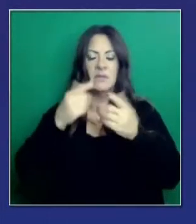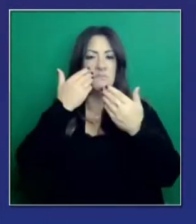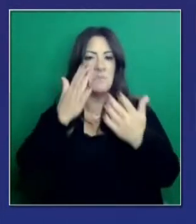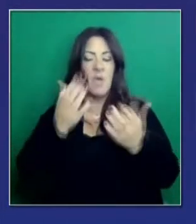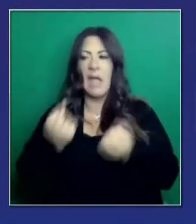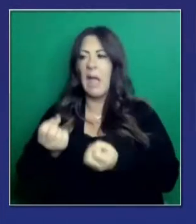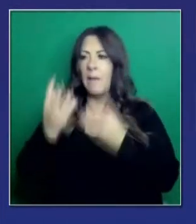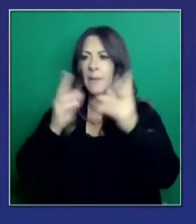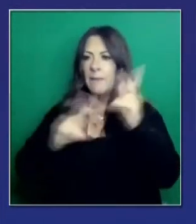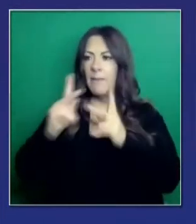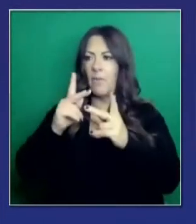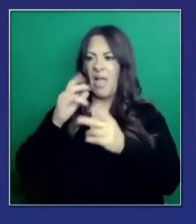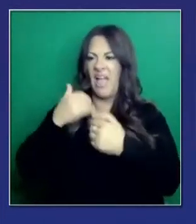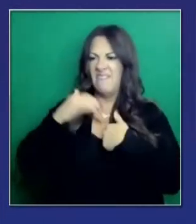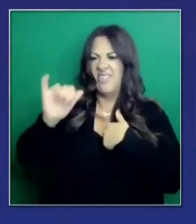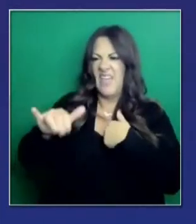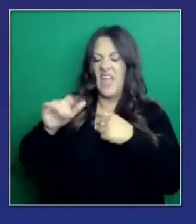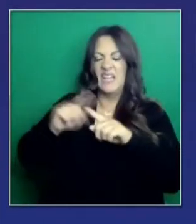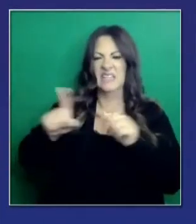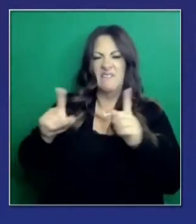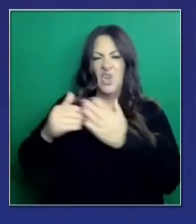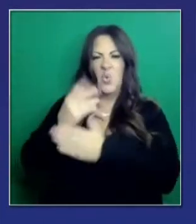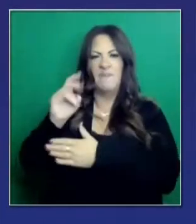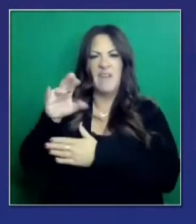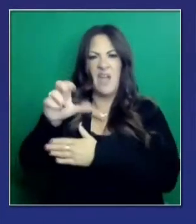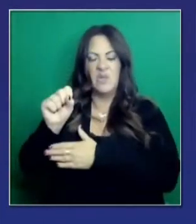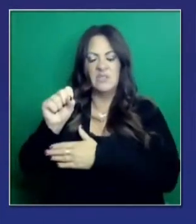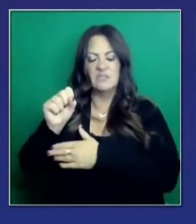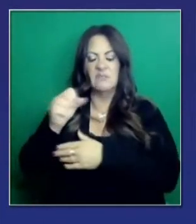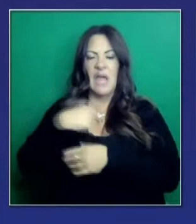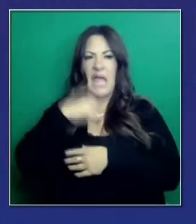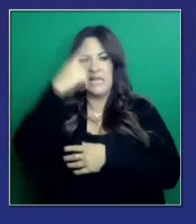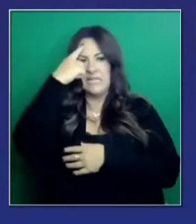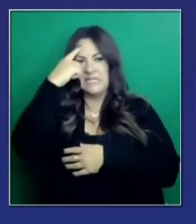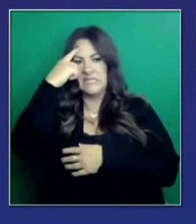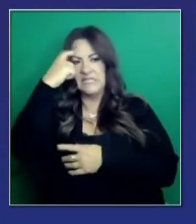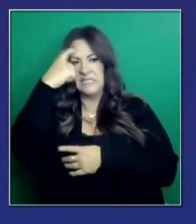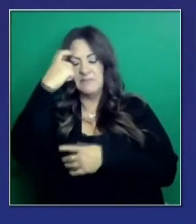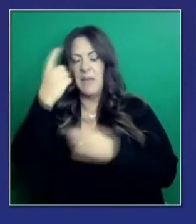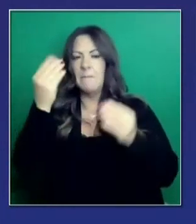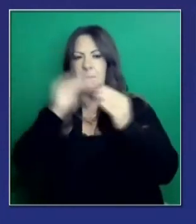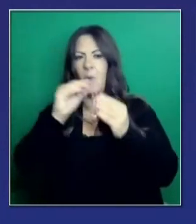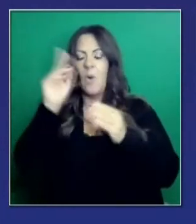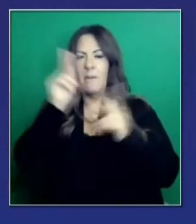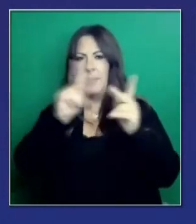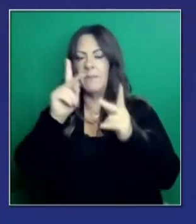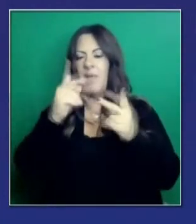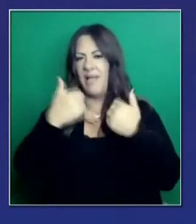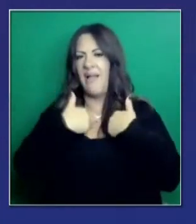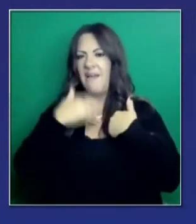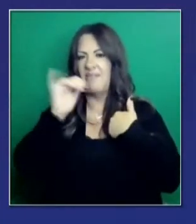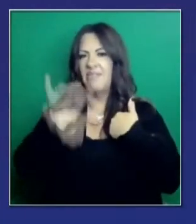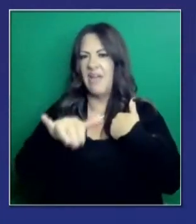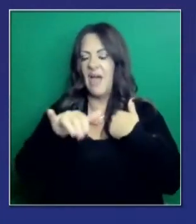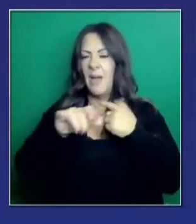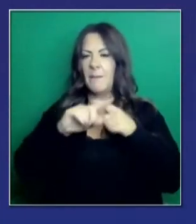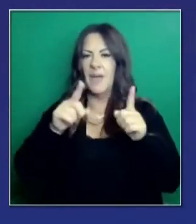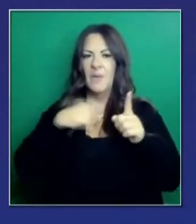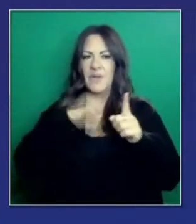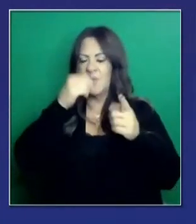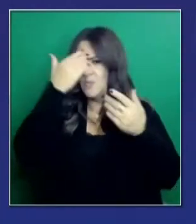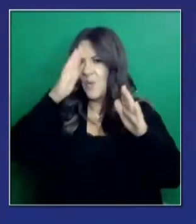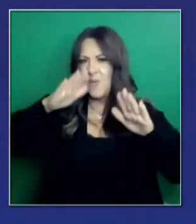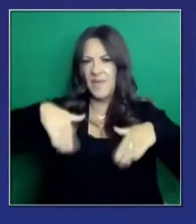is it's much higher than this, and we'll be looking for it on a more continuous basis with a clear focus, while we're